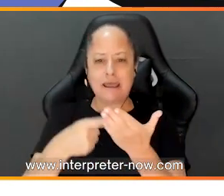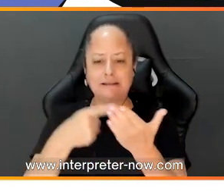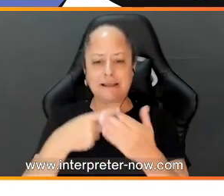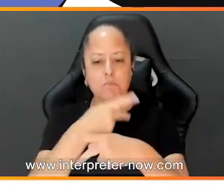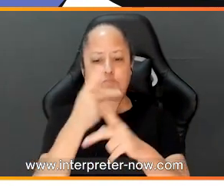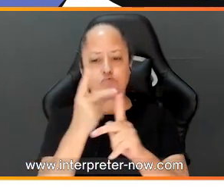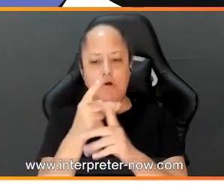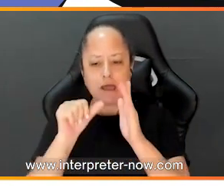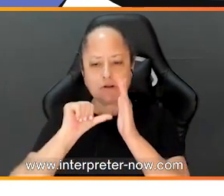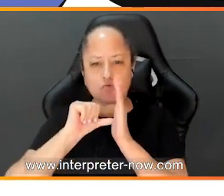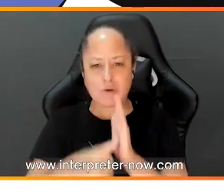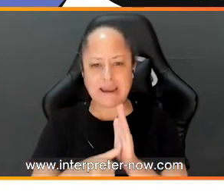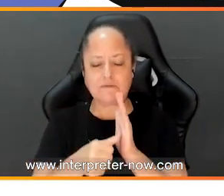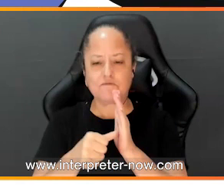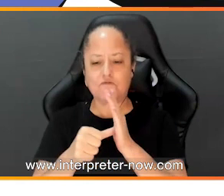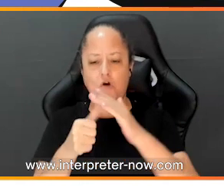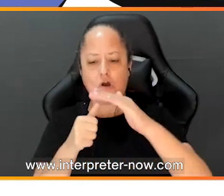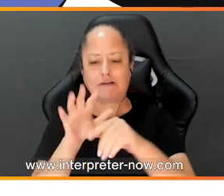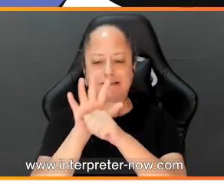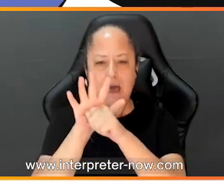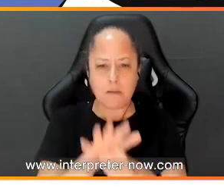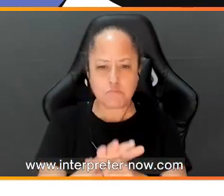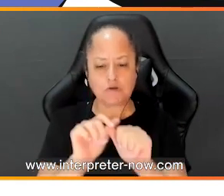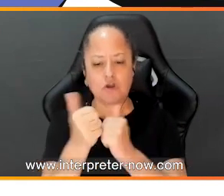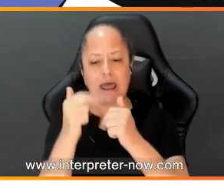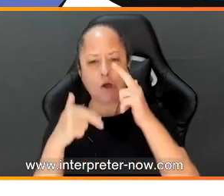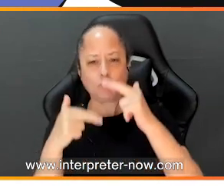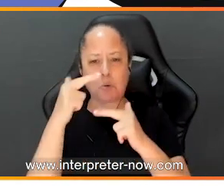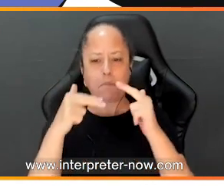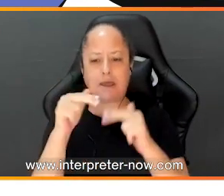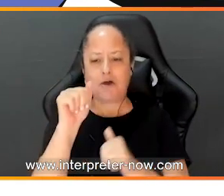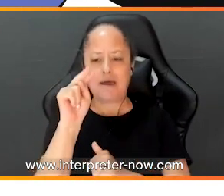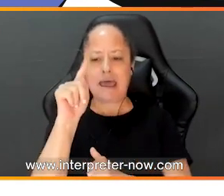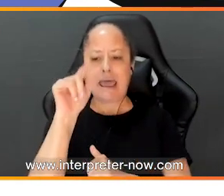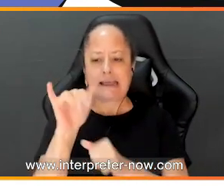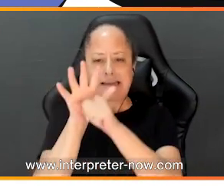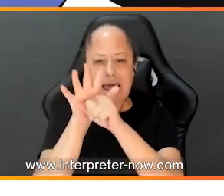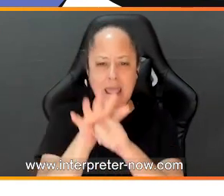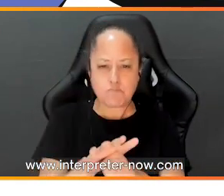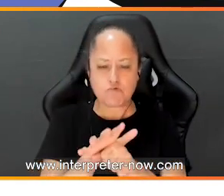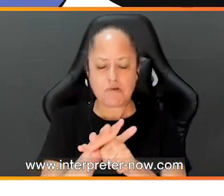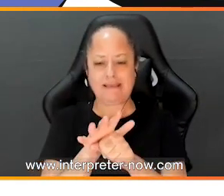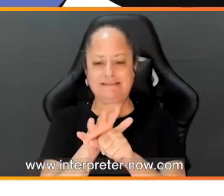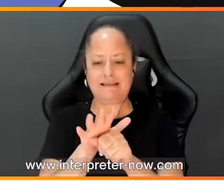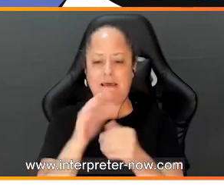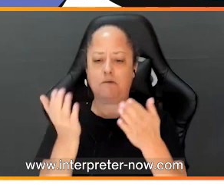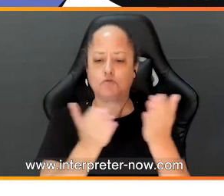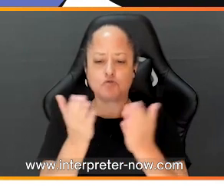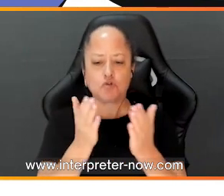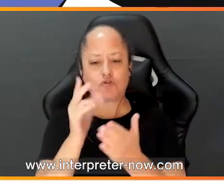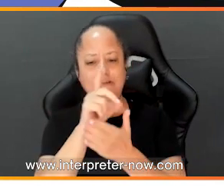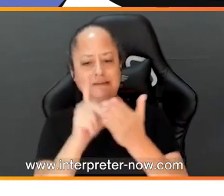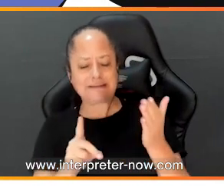how products can reinforce the underlying patterns of oppression and how we can build anti-oppressive products, services,